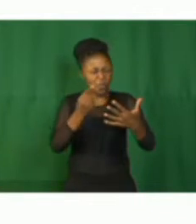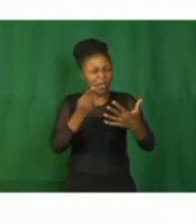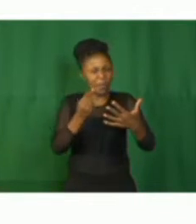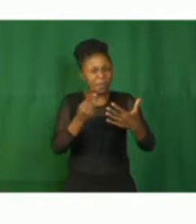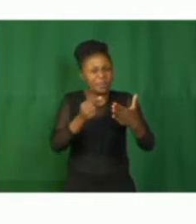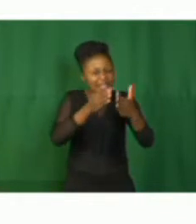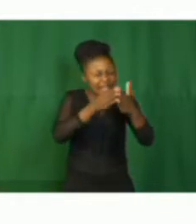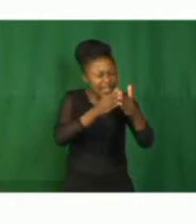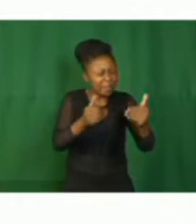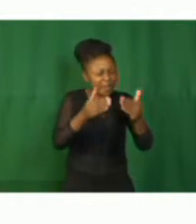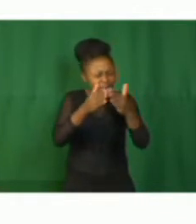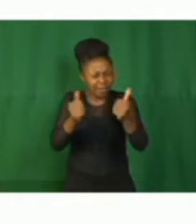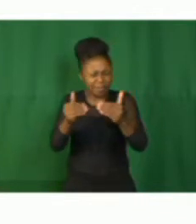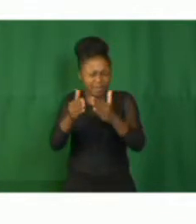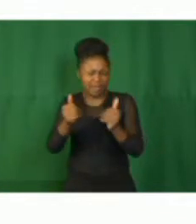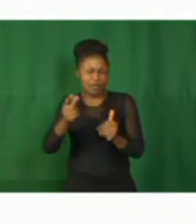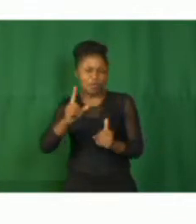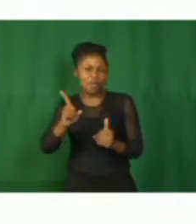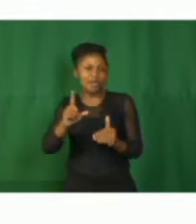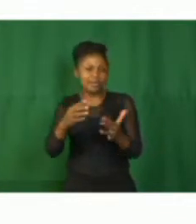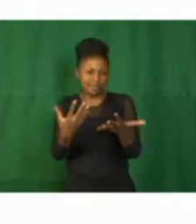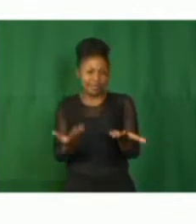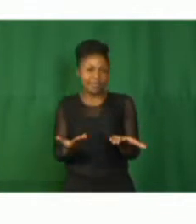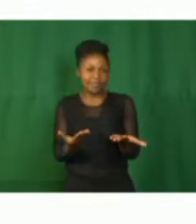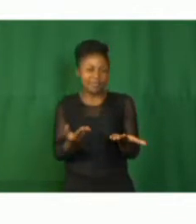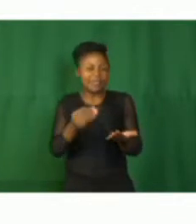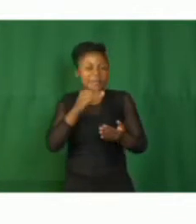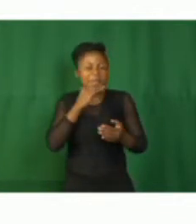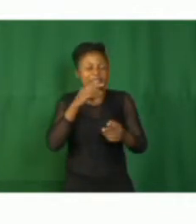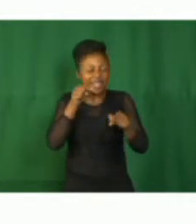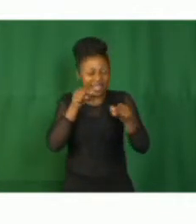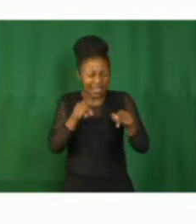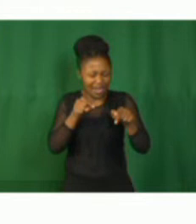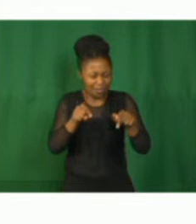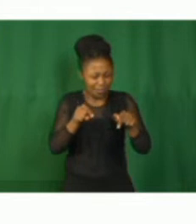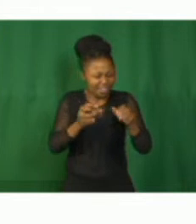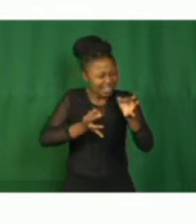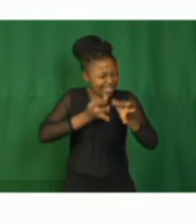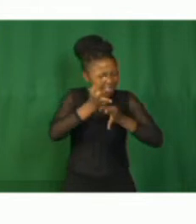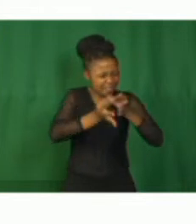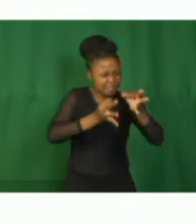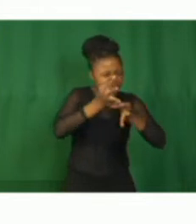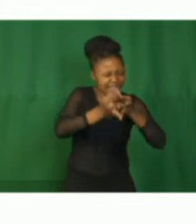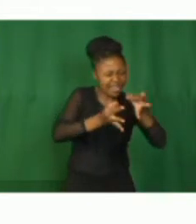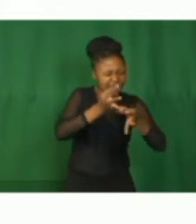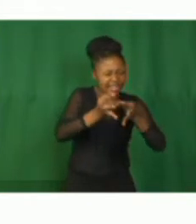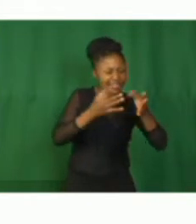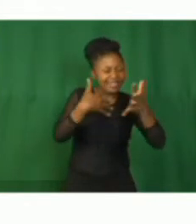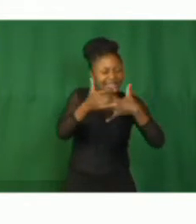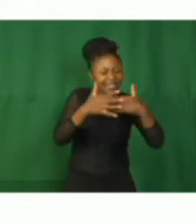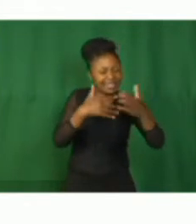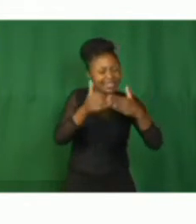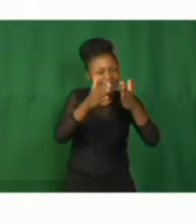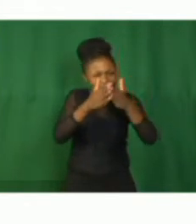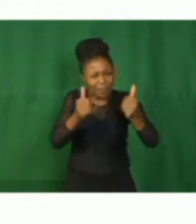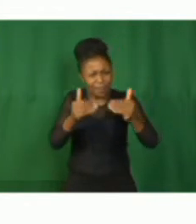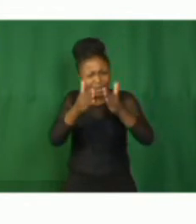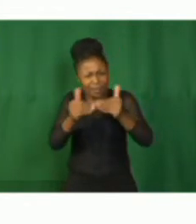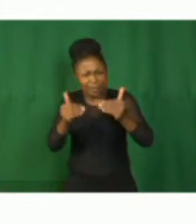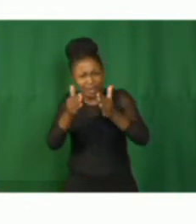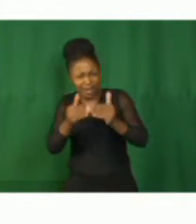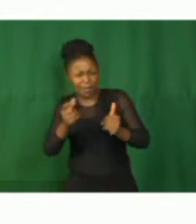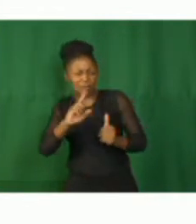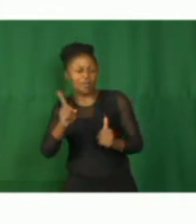that we are talking about what? We are talking about the narrative part. If you were to be asked to sort